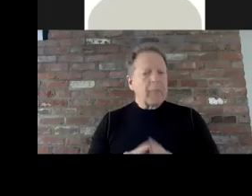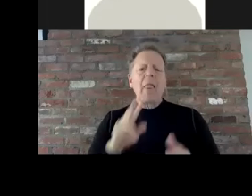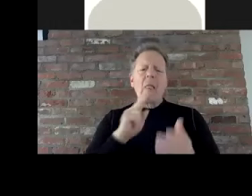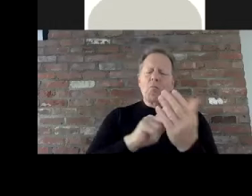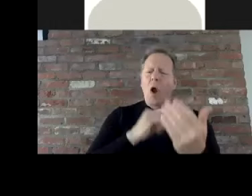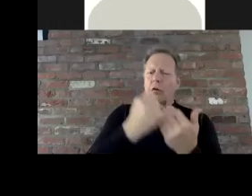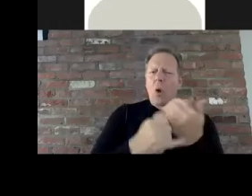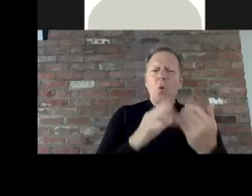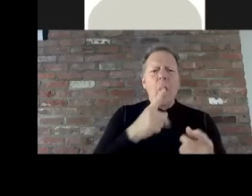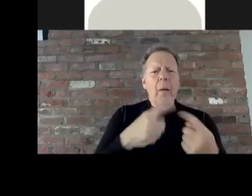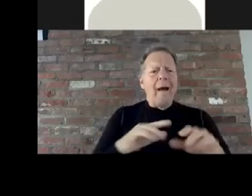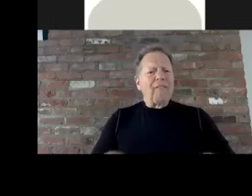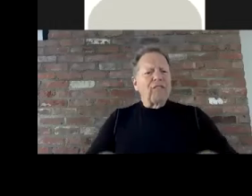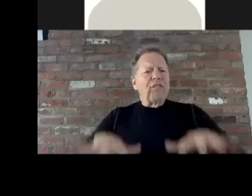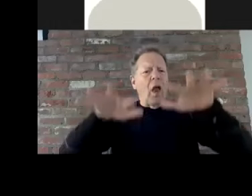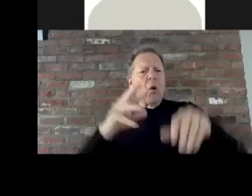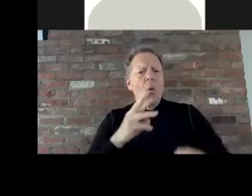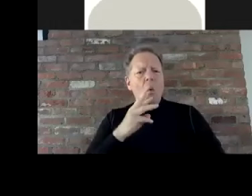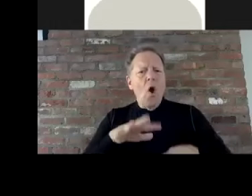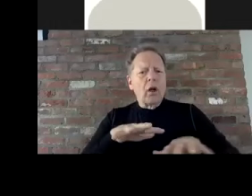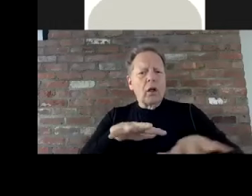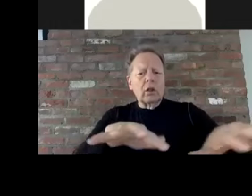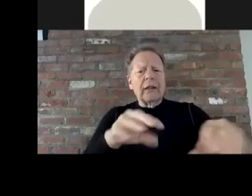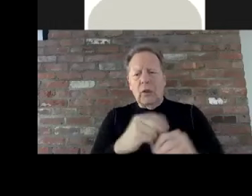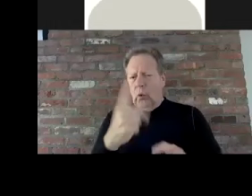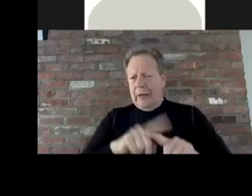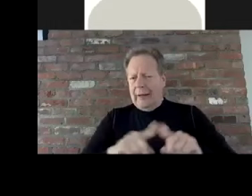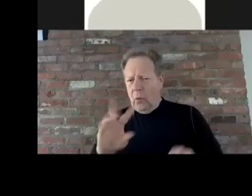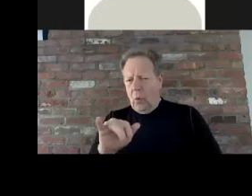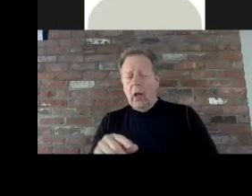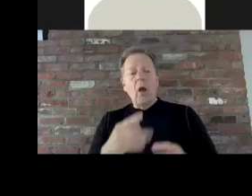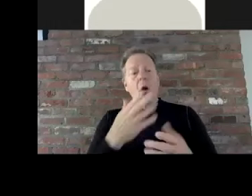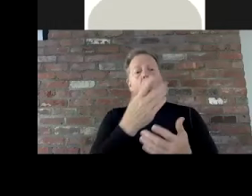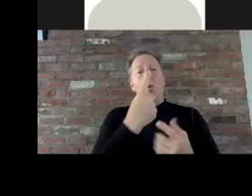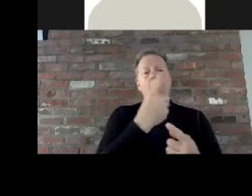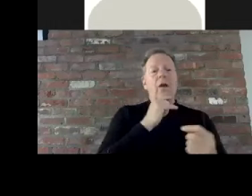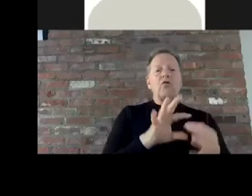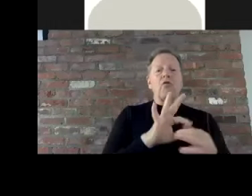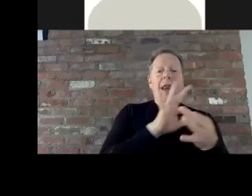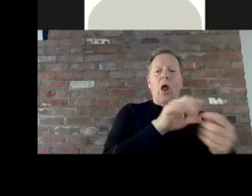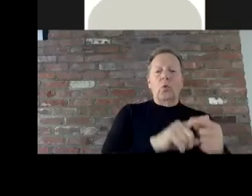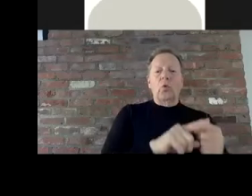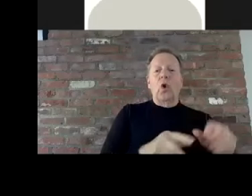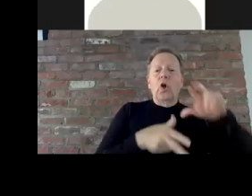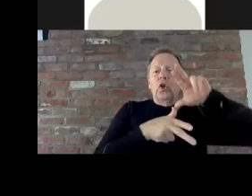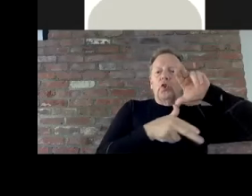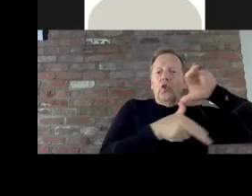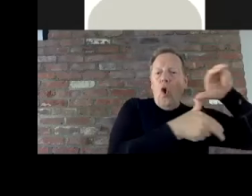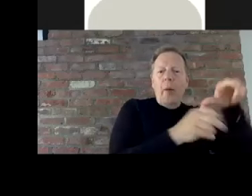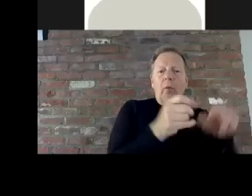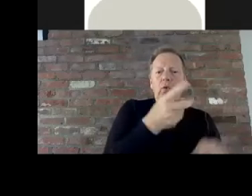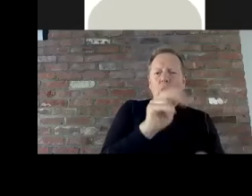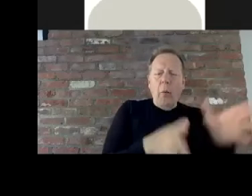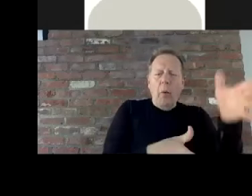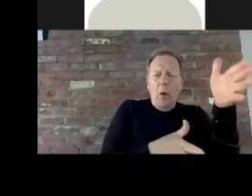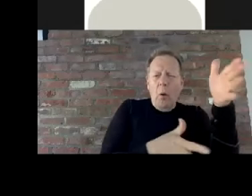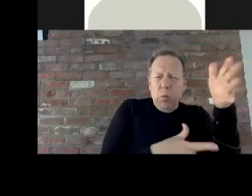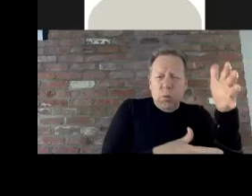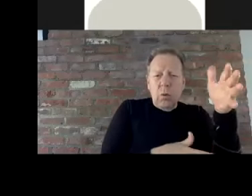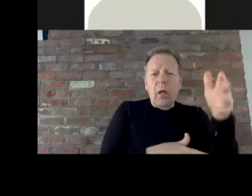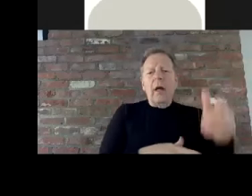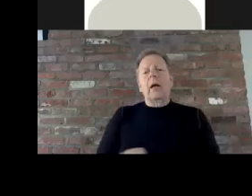about flooding in 2 different ways: storm-related flooding and non-storm-related flooding. Storm-related flooding